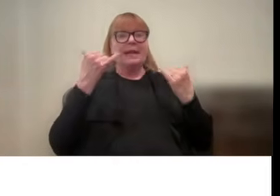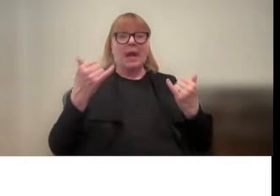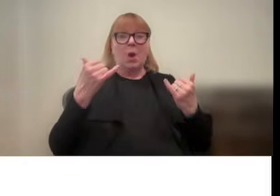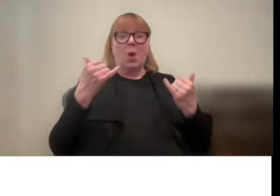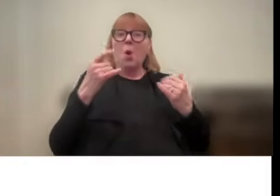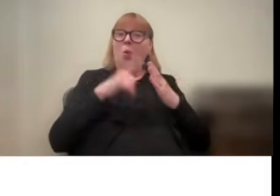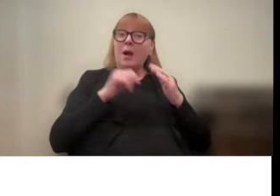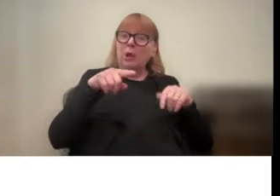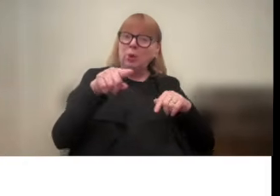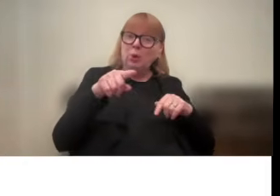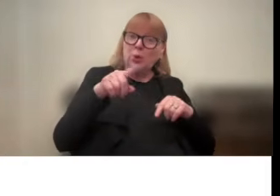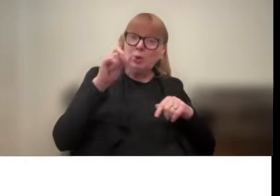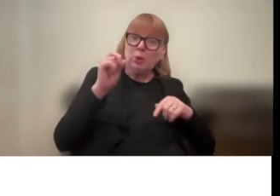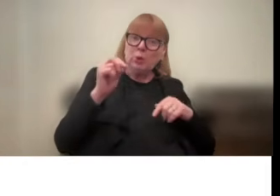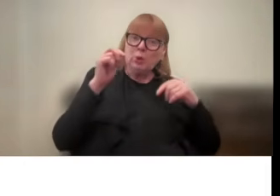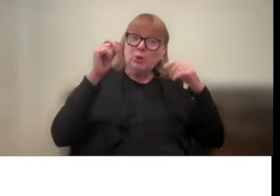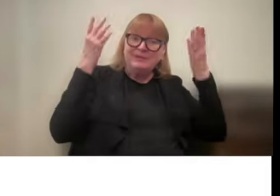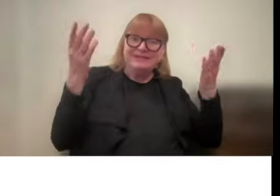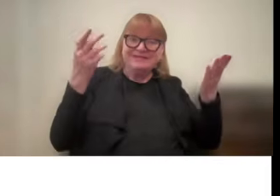Okay, so what can you do?